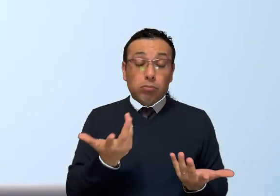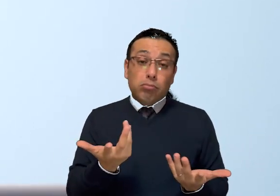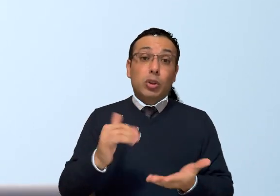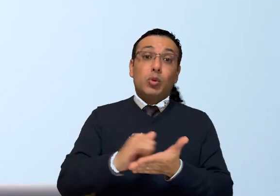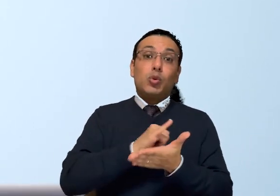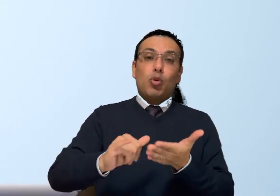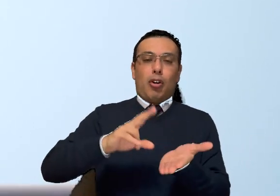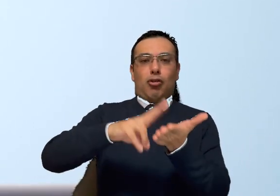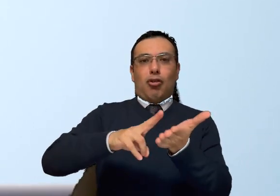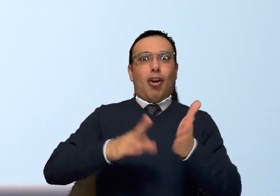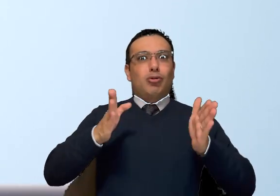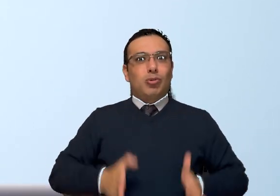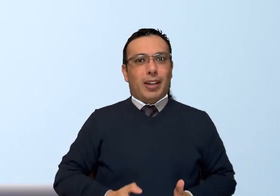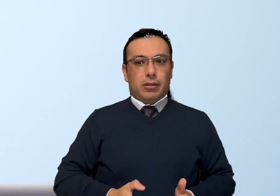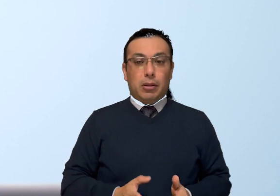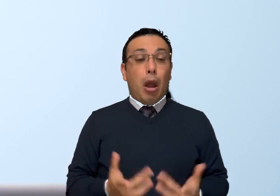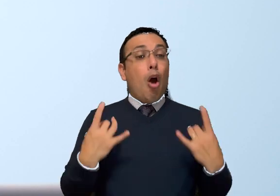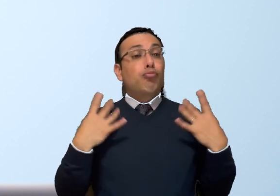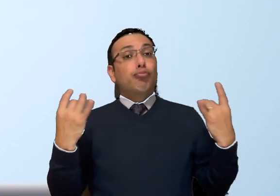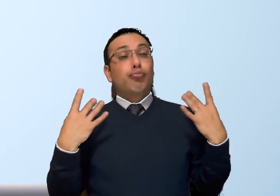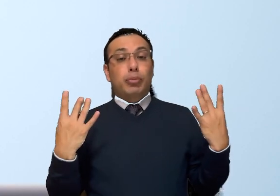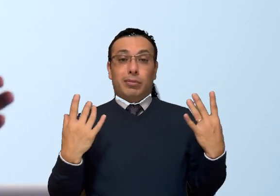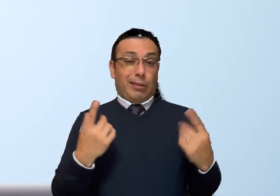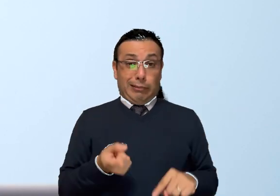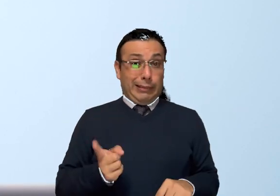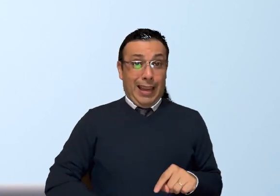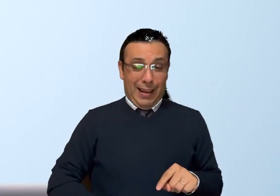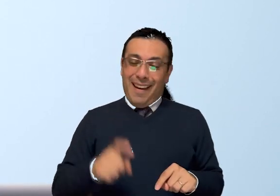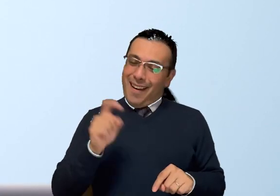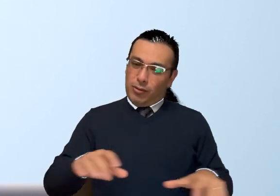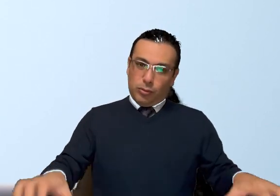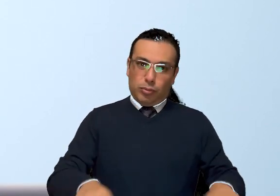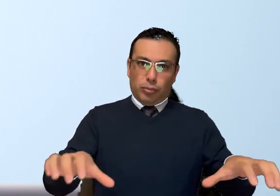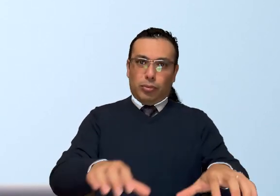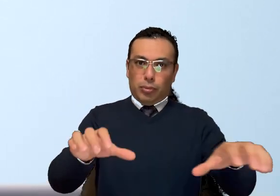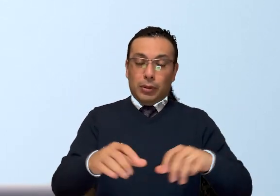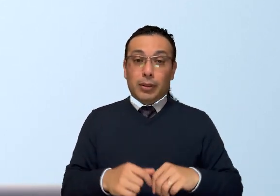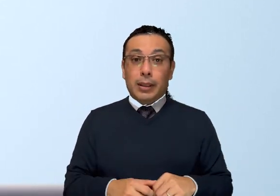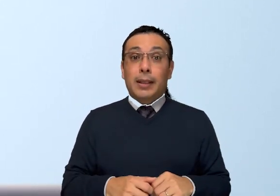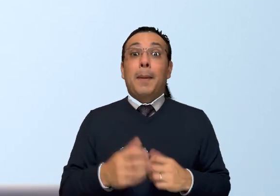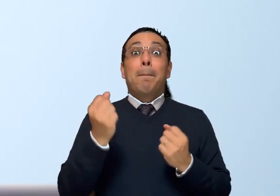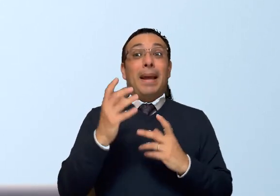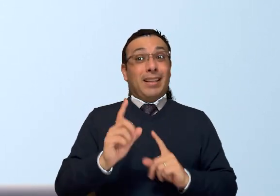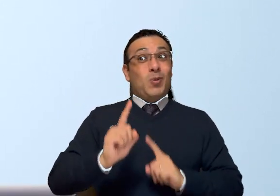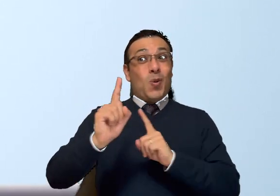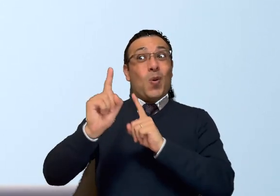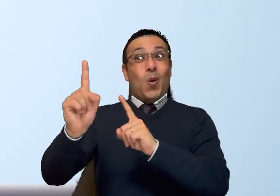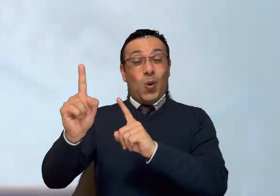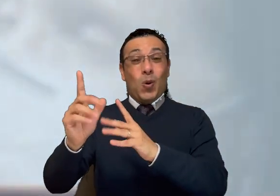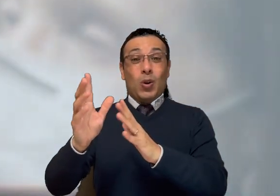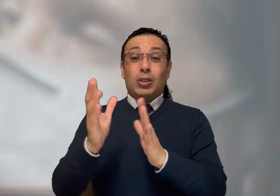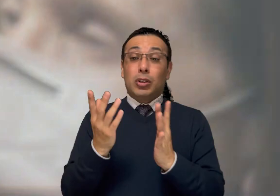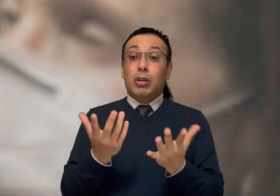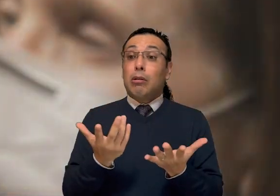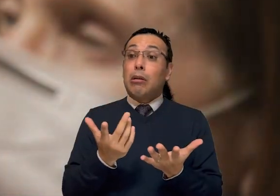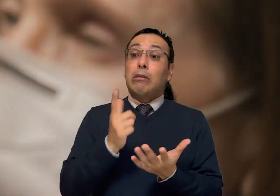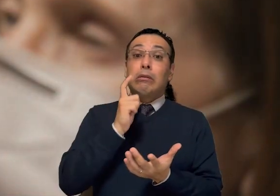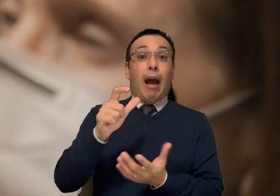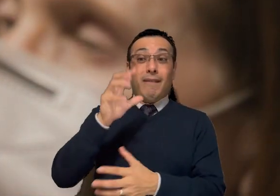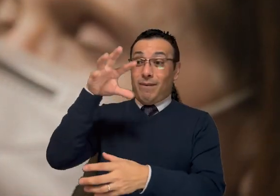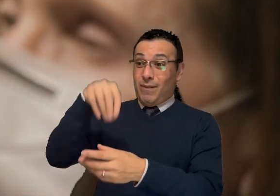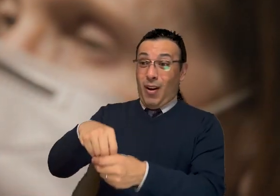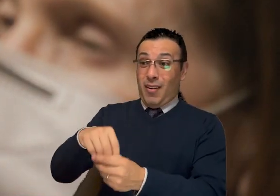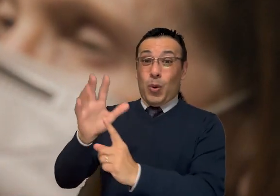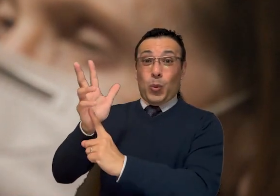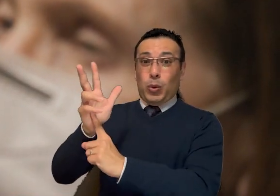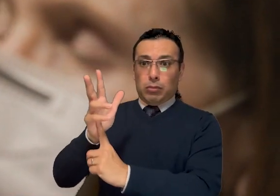option. Putting aside all of the positive benefits toward climate goals that Adrian mentioned, of which there are many, these are necessary investments. So with